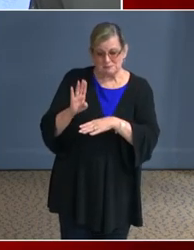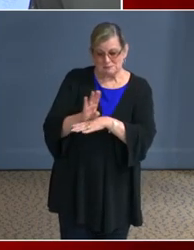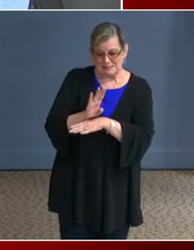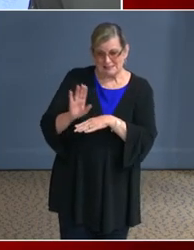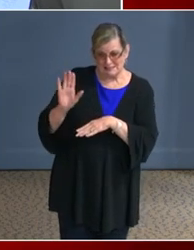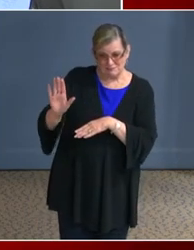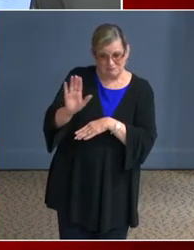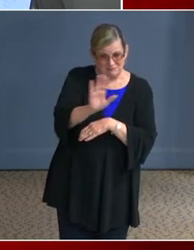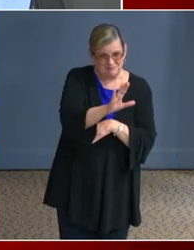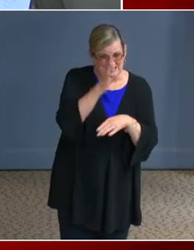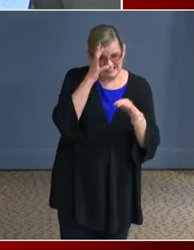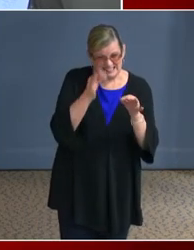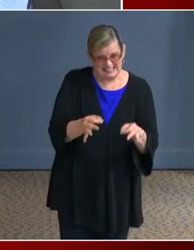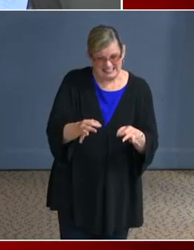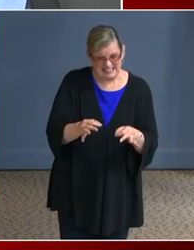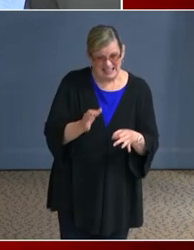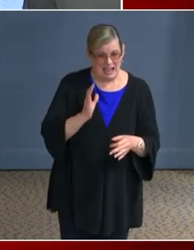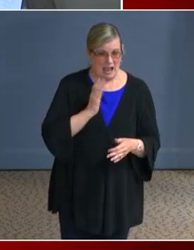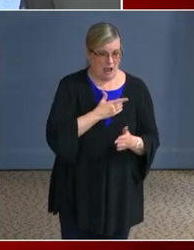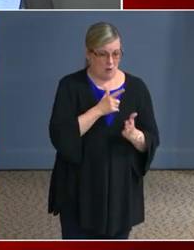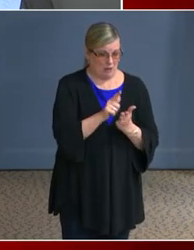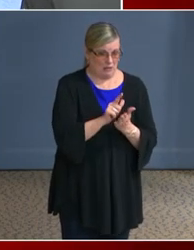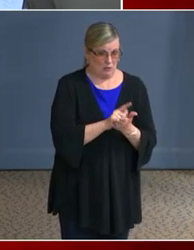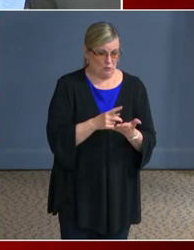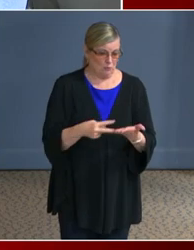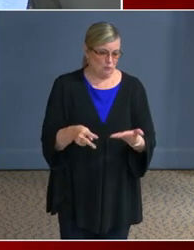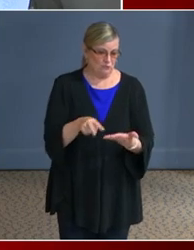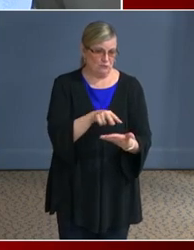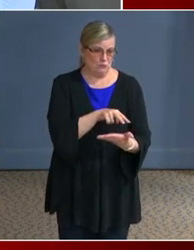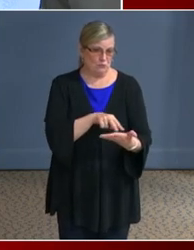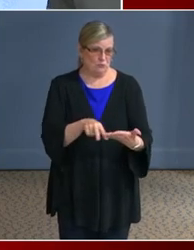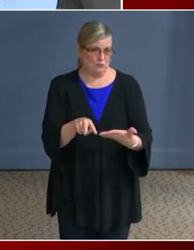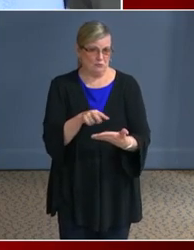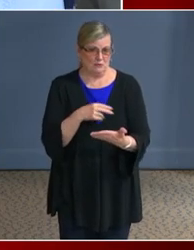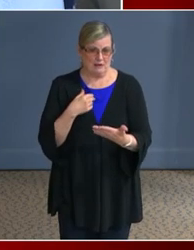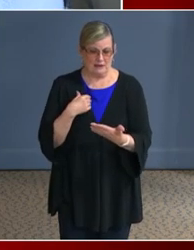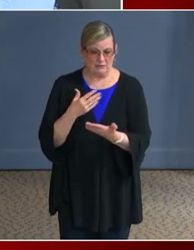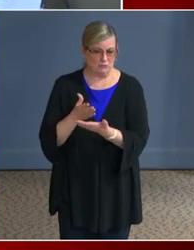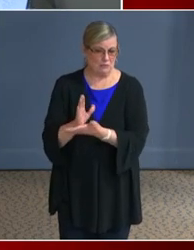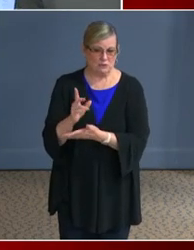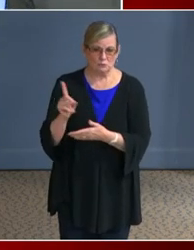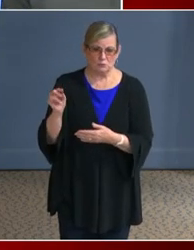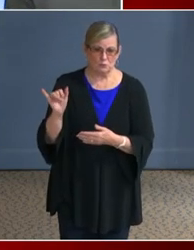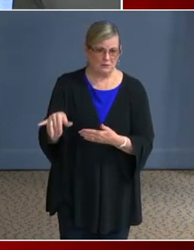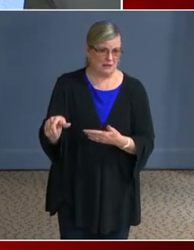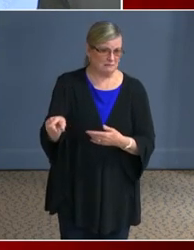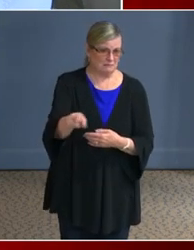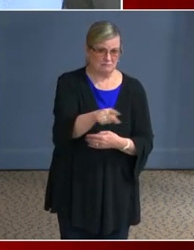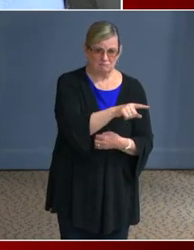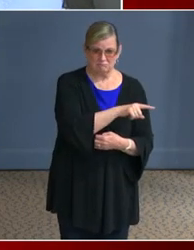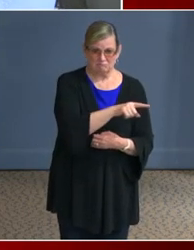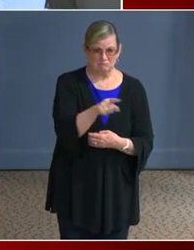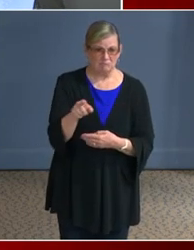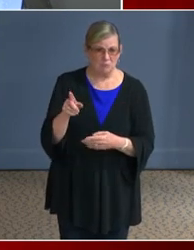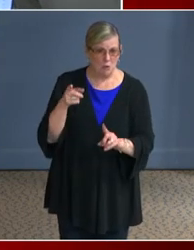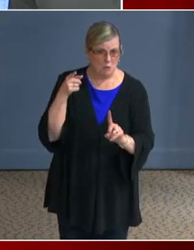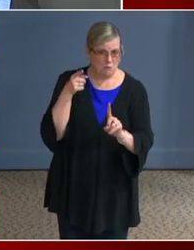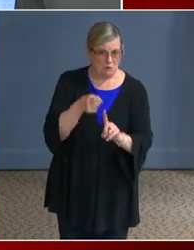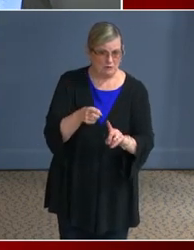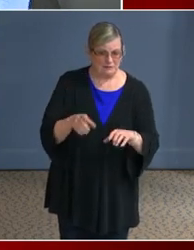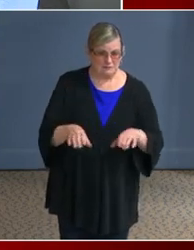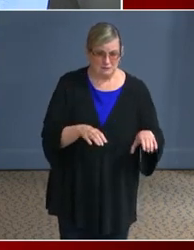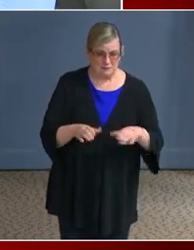Our legal review says that the business has a right to do that. So if there's a cause of action, it would be